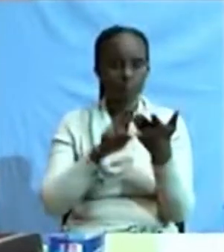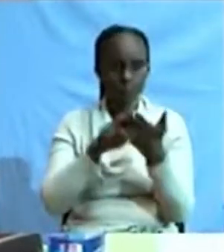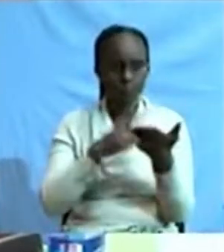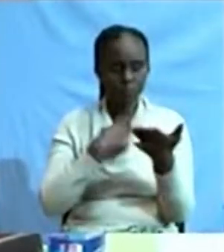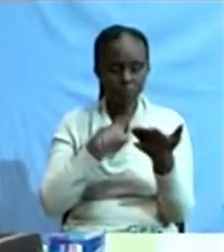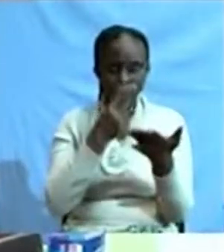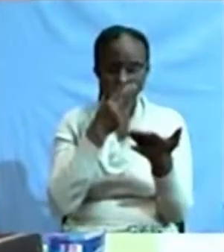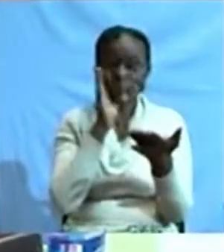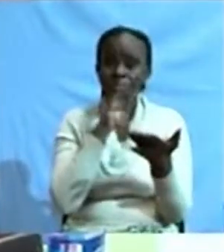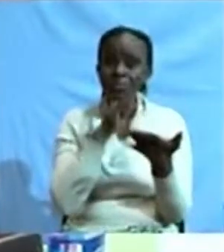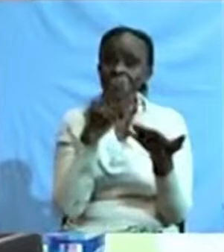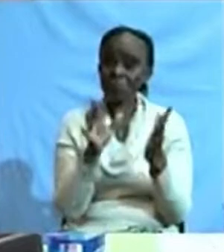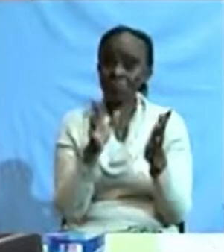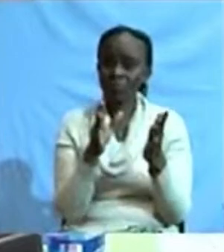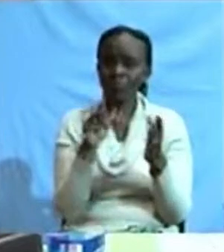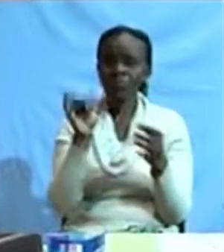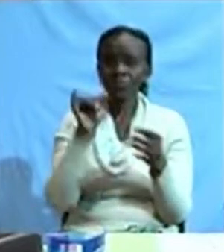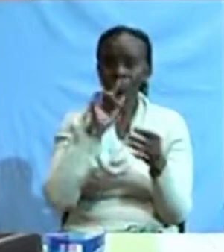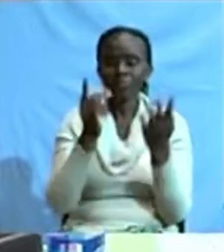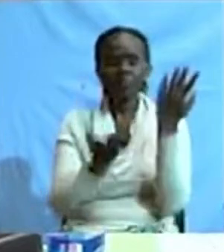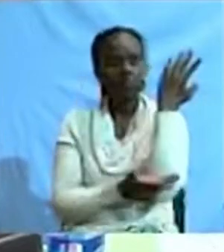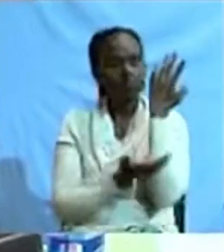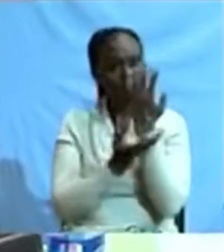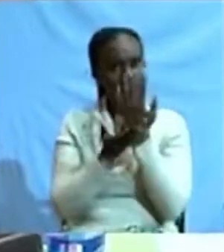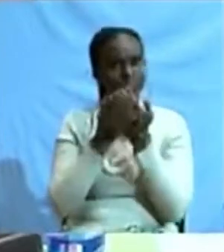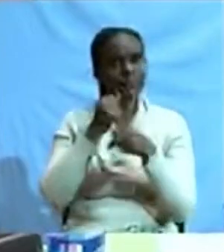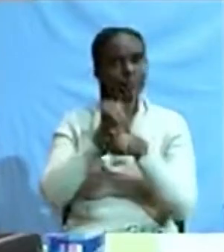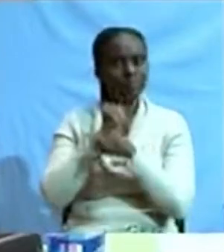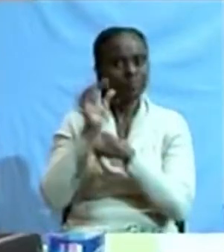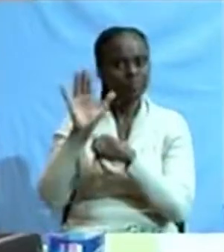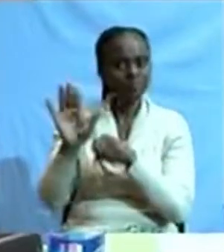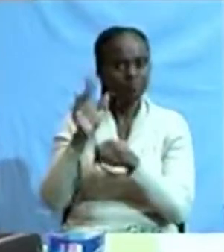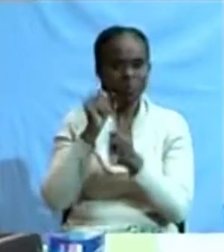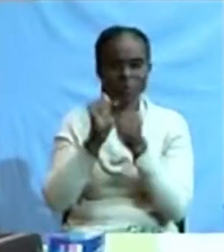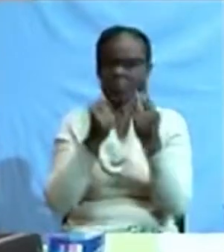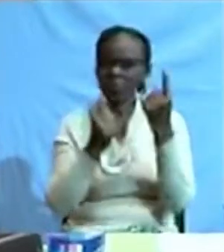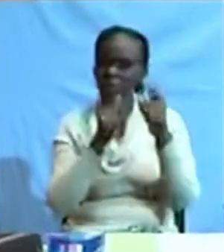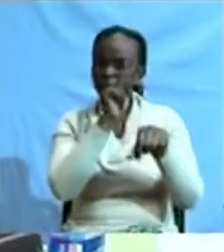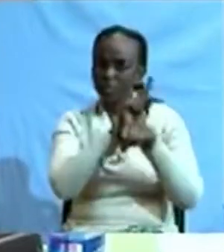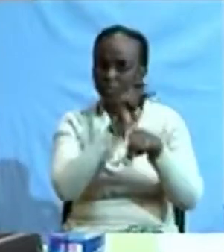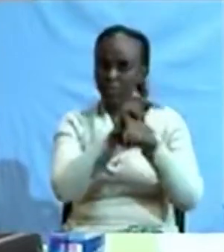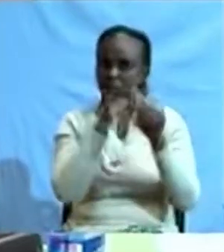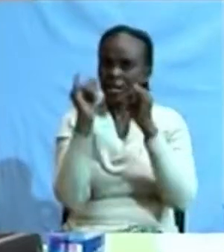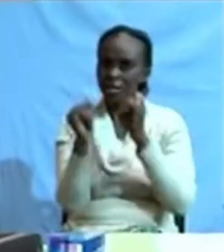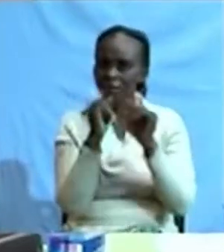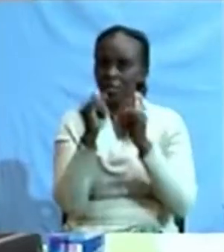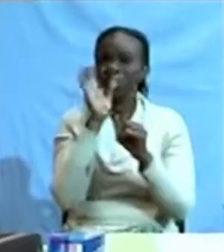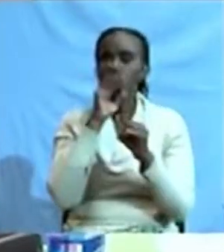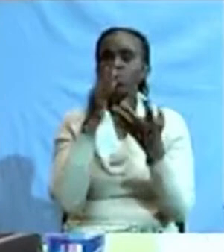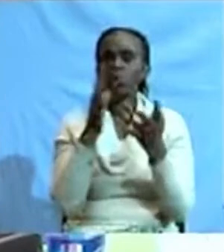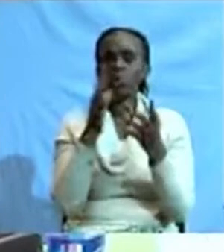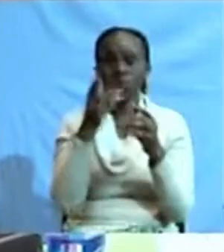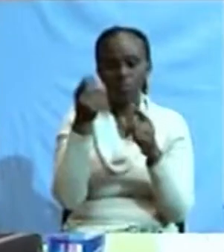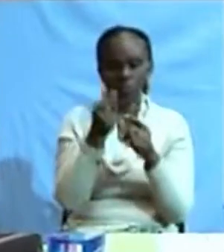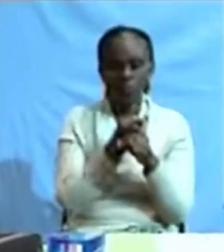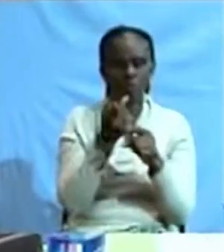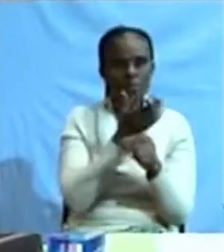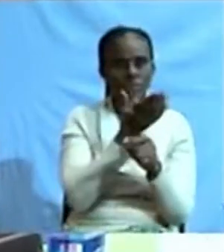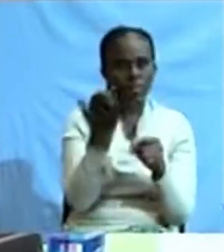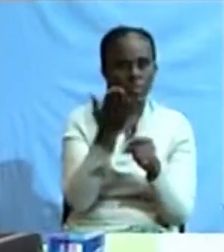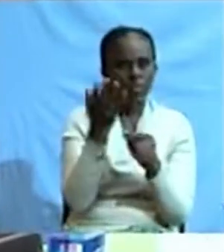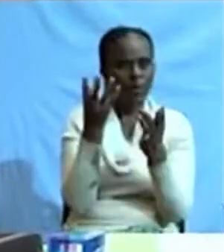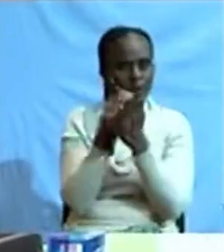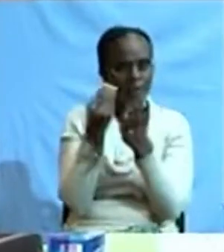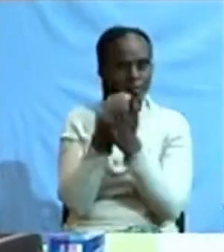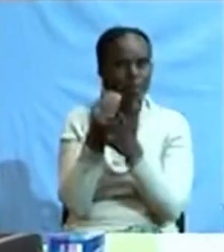and of course improvements were made, because one project was implemented out of the